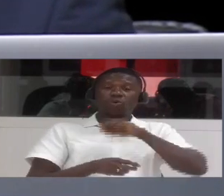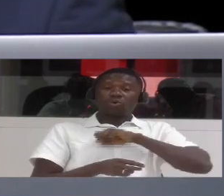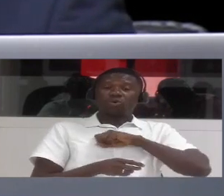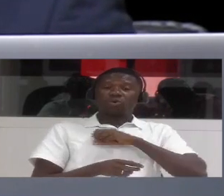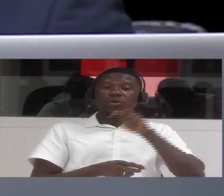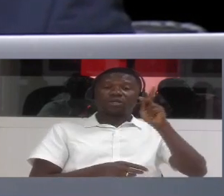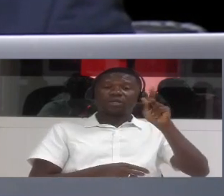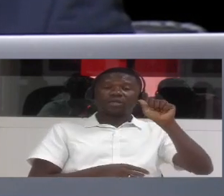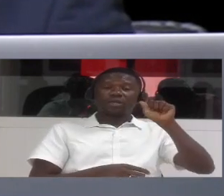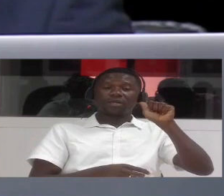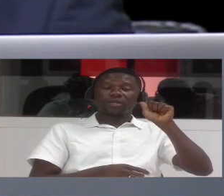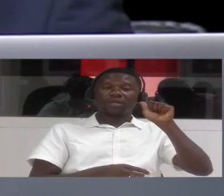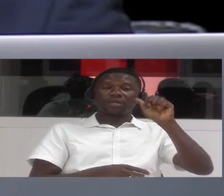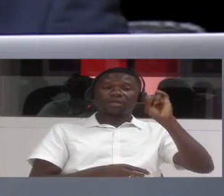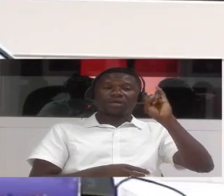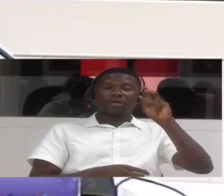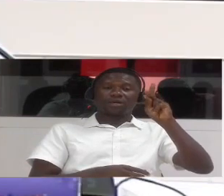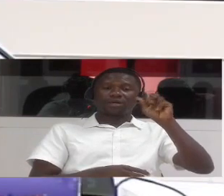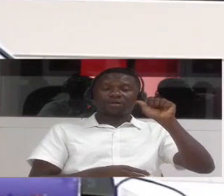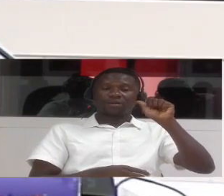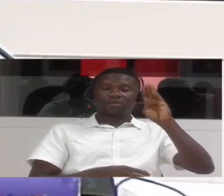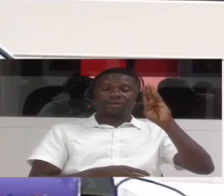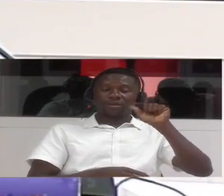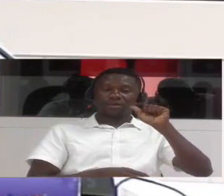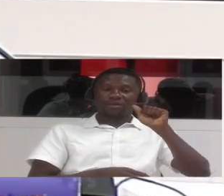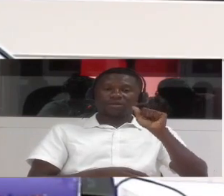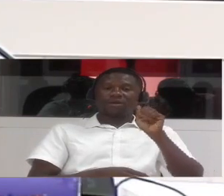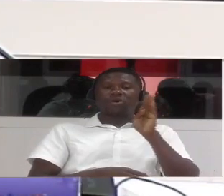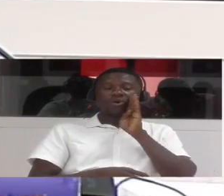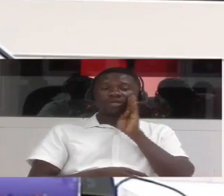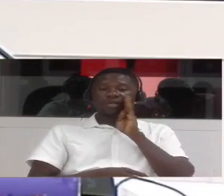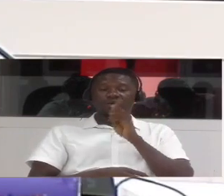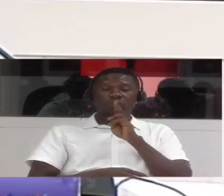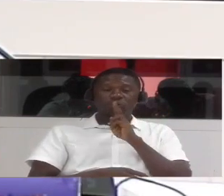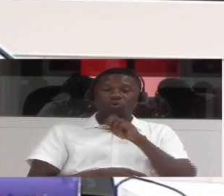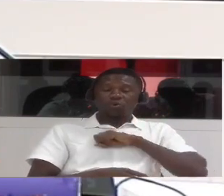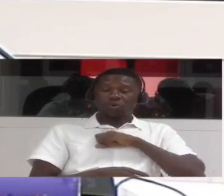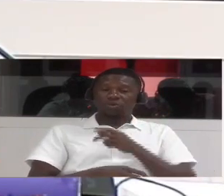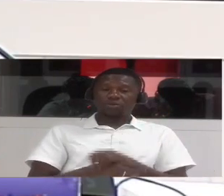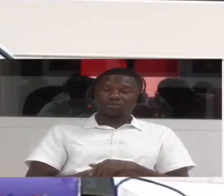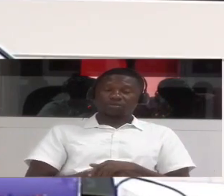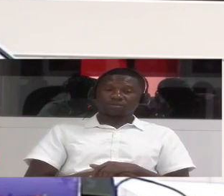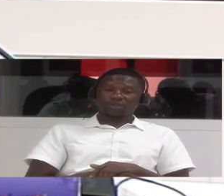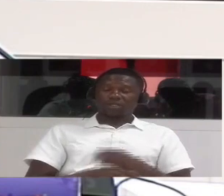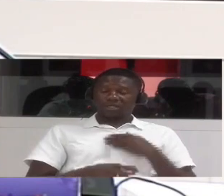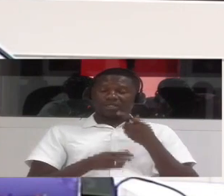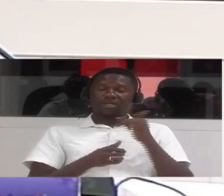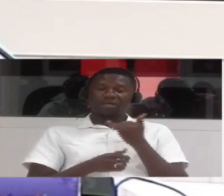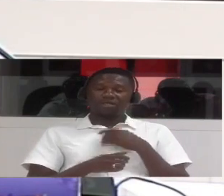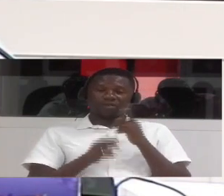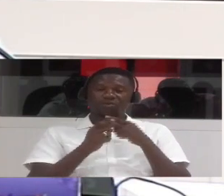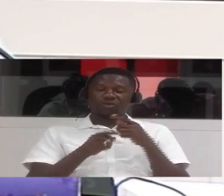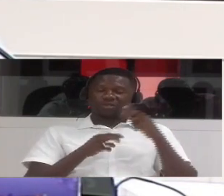that? Yes, I mean, this was a time when information was going around that Jammeh had bought